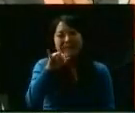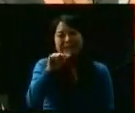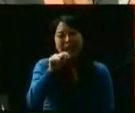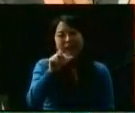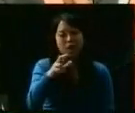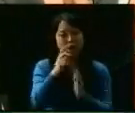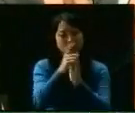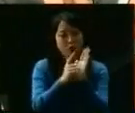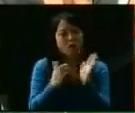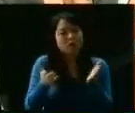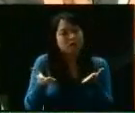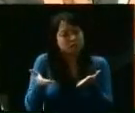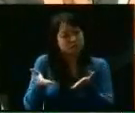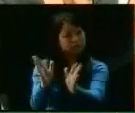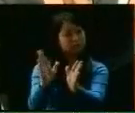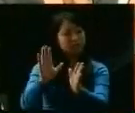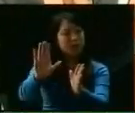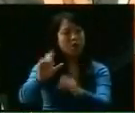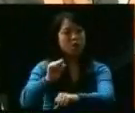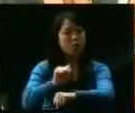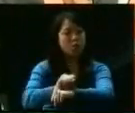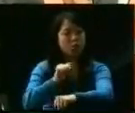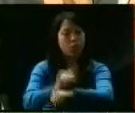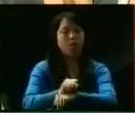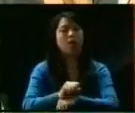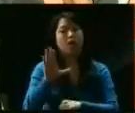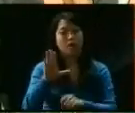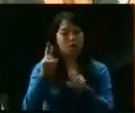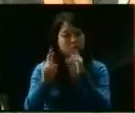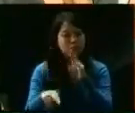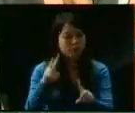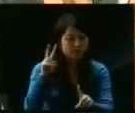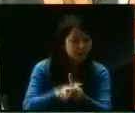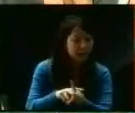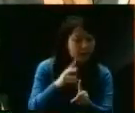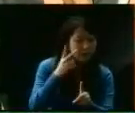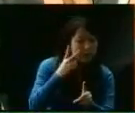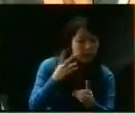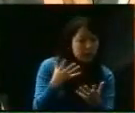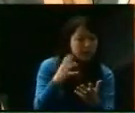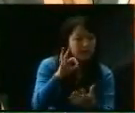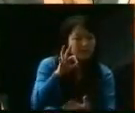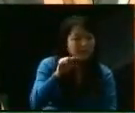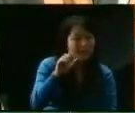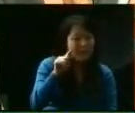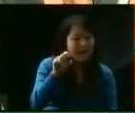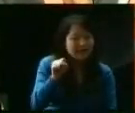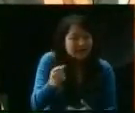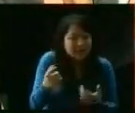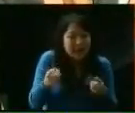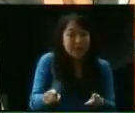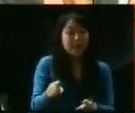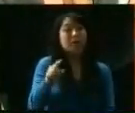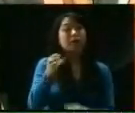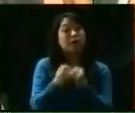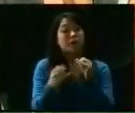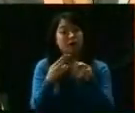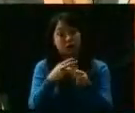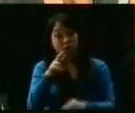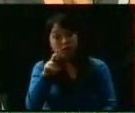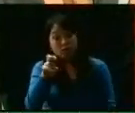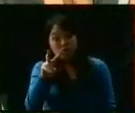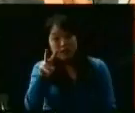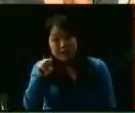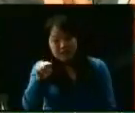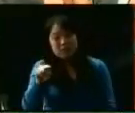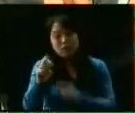Why don't we give her an opportunity to do her work and file her report, and let's see what the facts say. When Ms. Reeves provides a report, you can